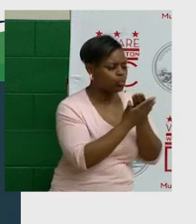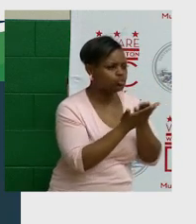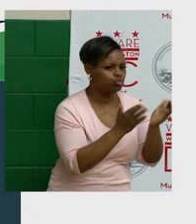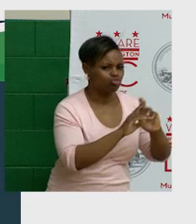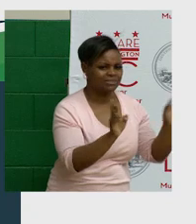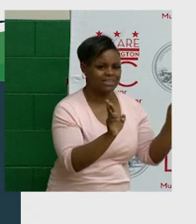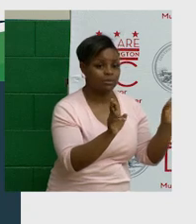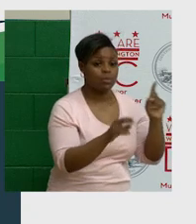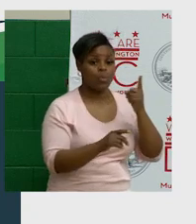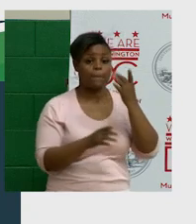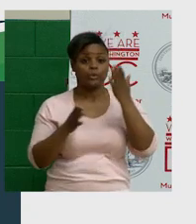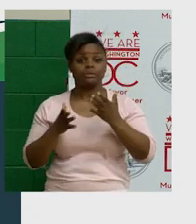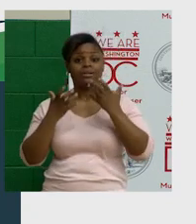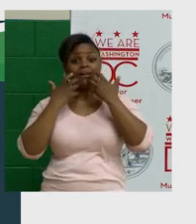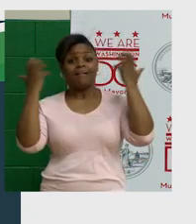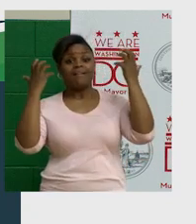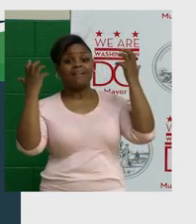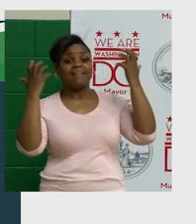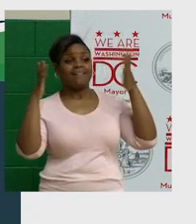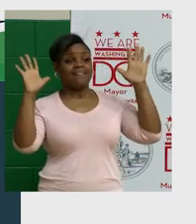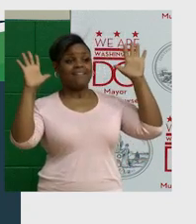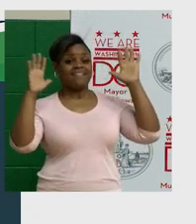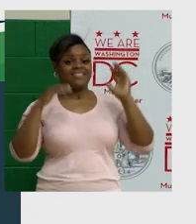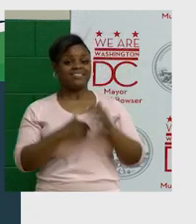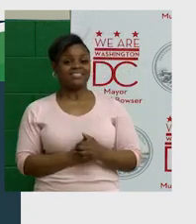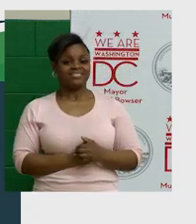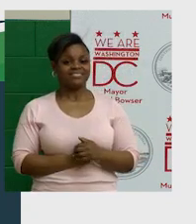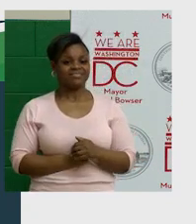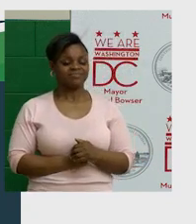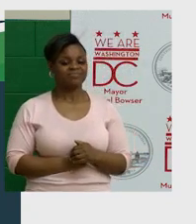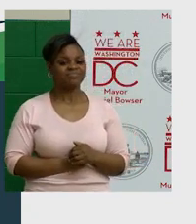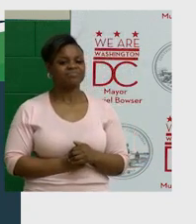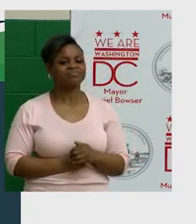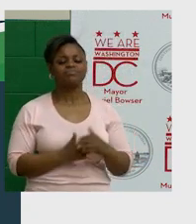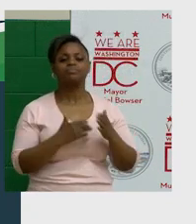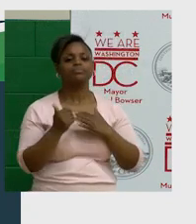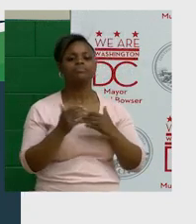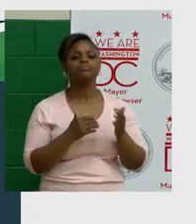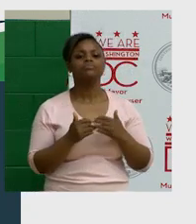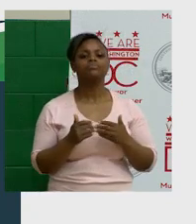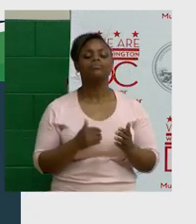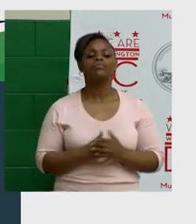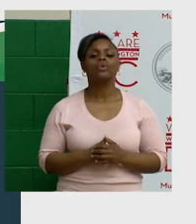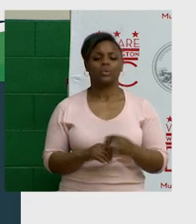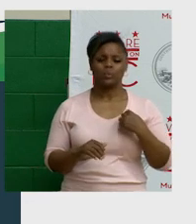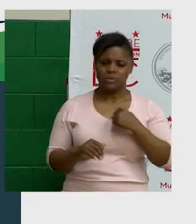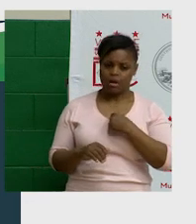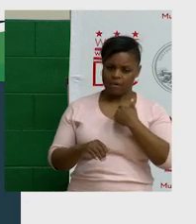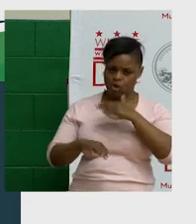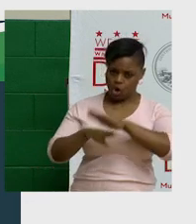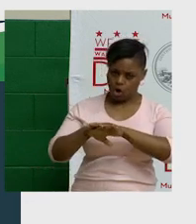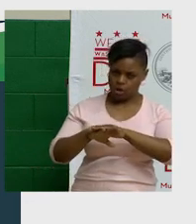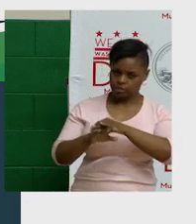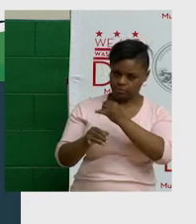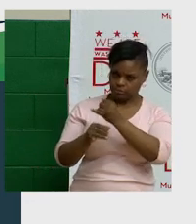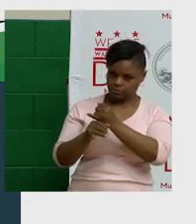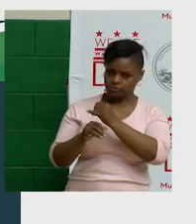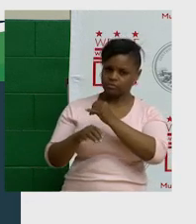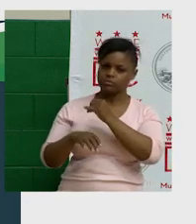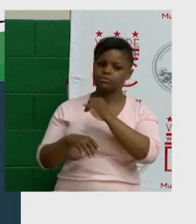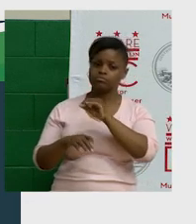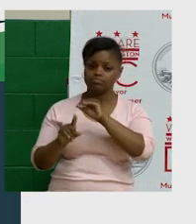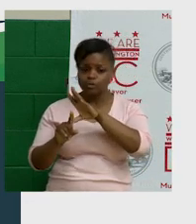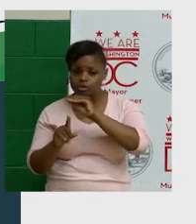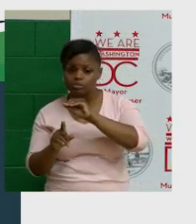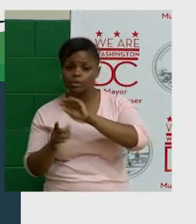I rarely get that, so I'm very happy. We have DMV on site who takes photos and